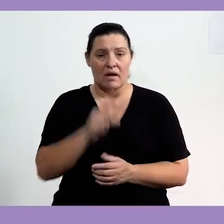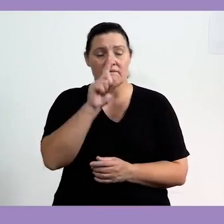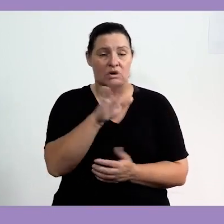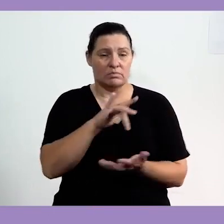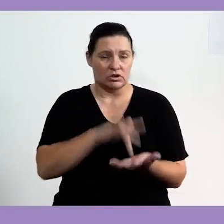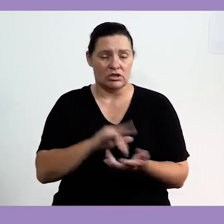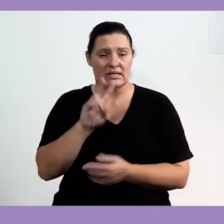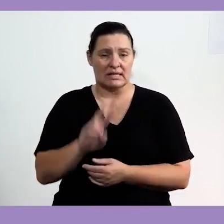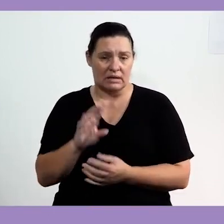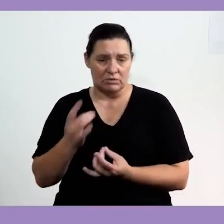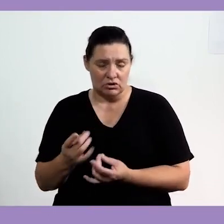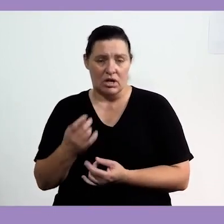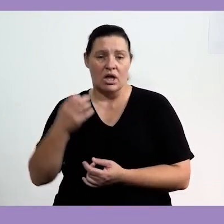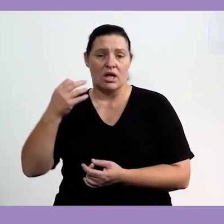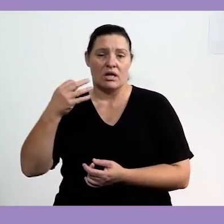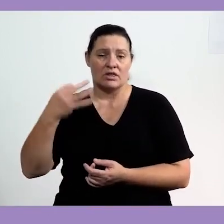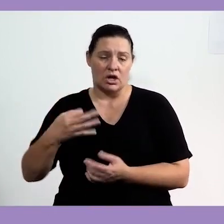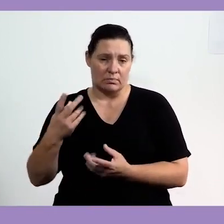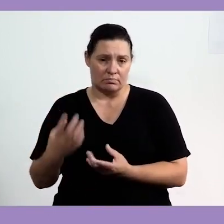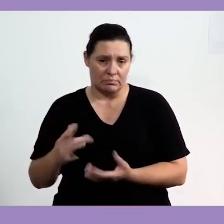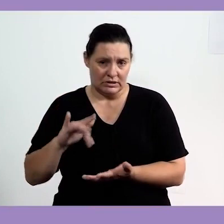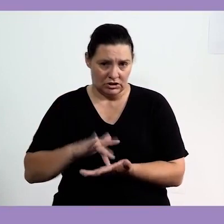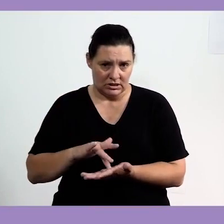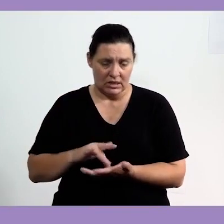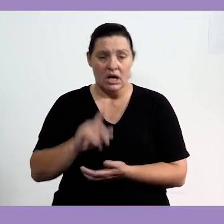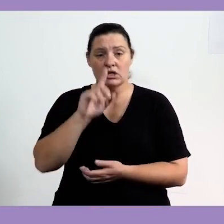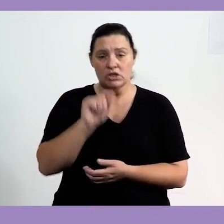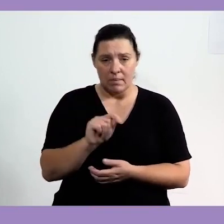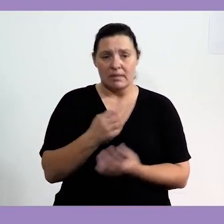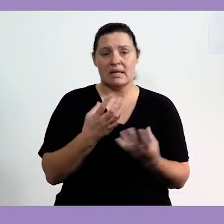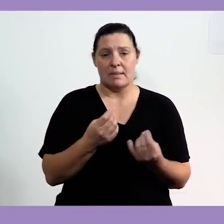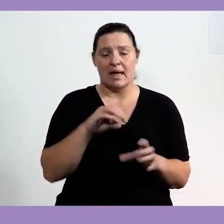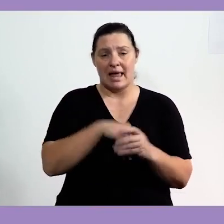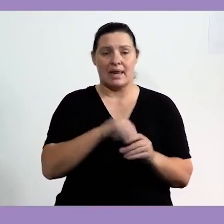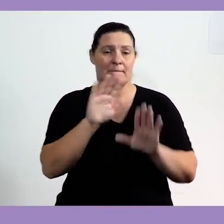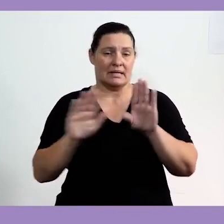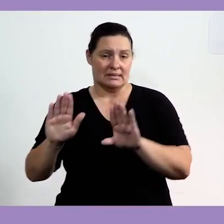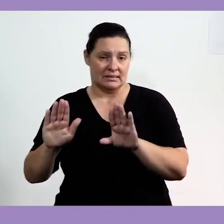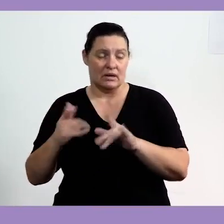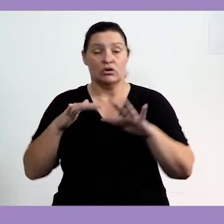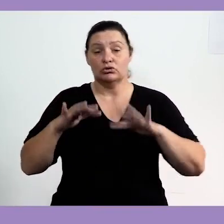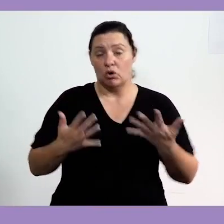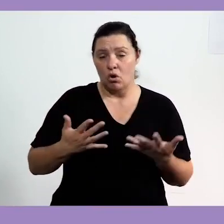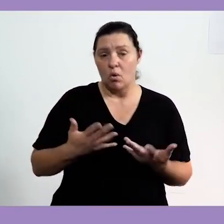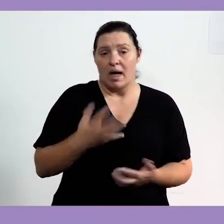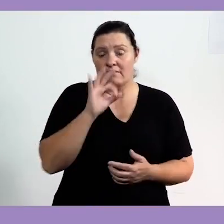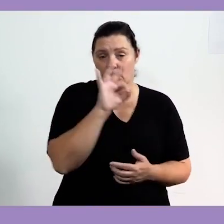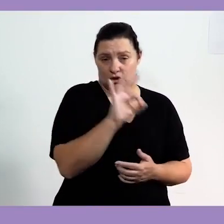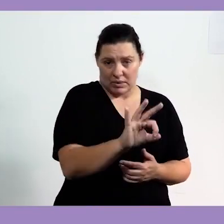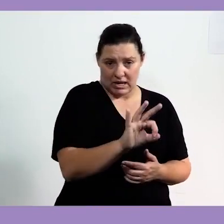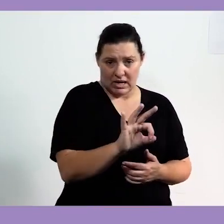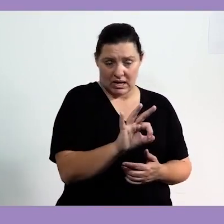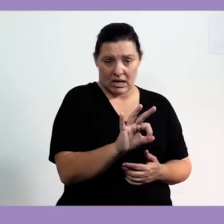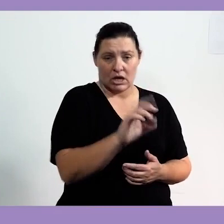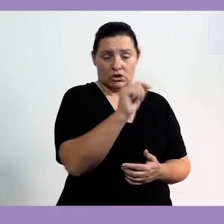number. So that is the first position, the second position, the third position. And the term itself will be the number in the pattern. So now here we have